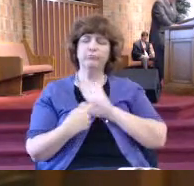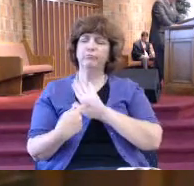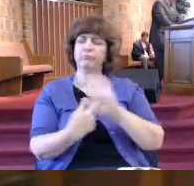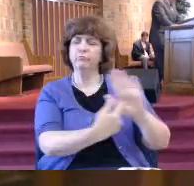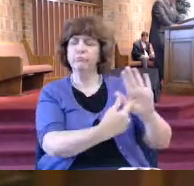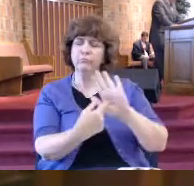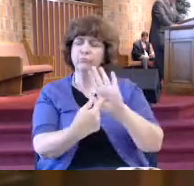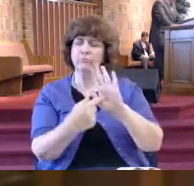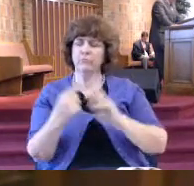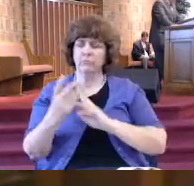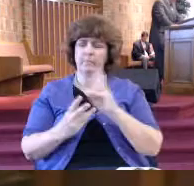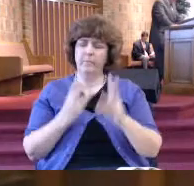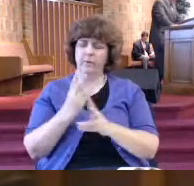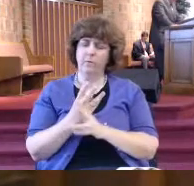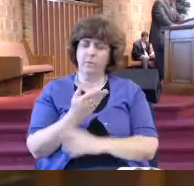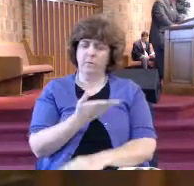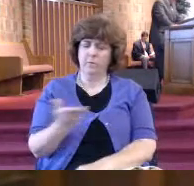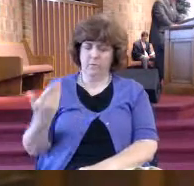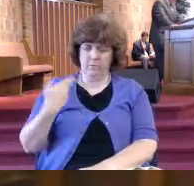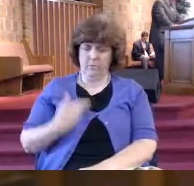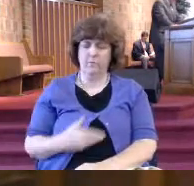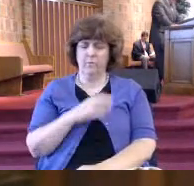what Christians we are.